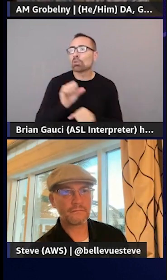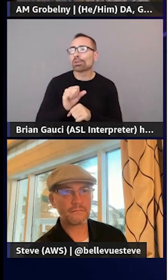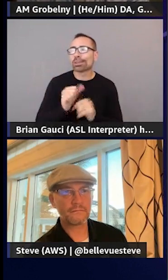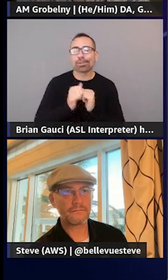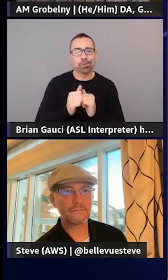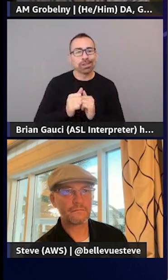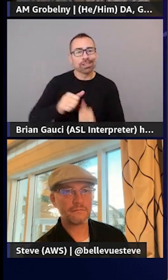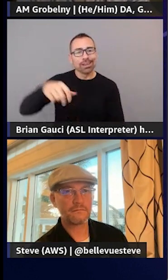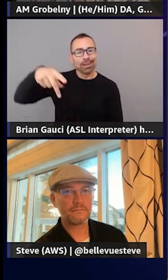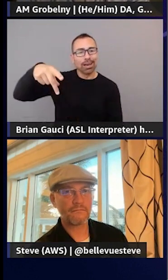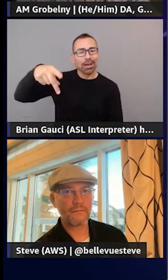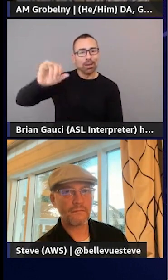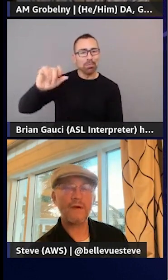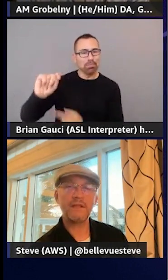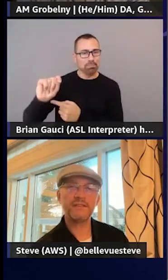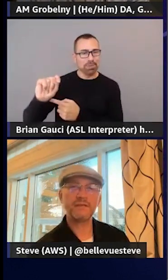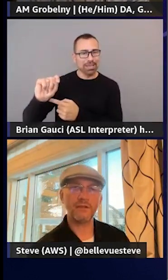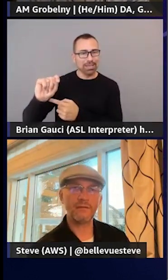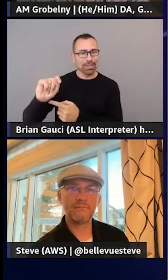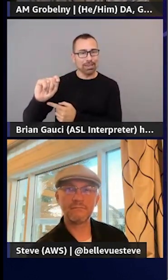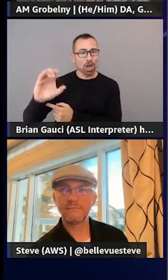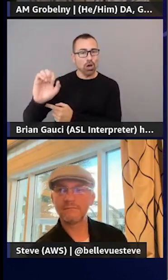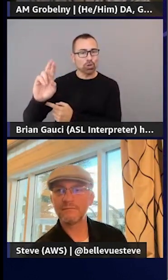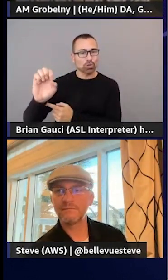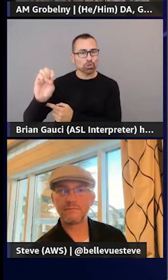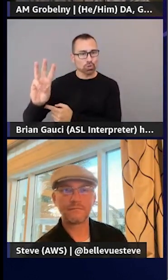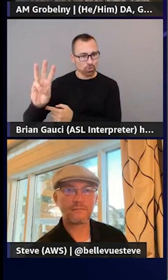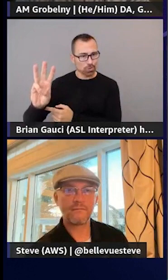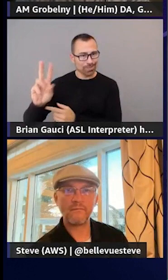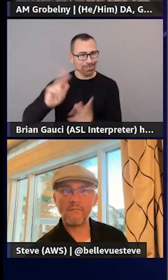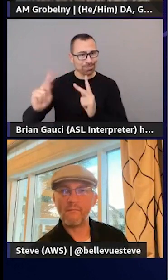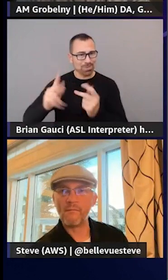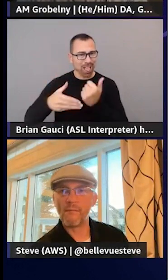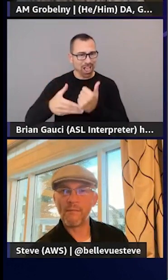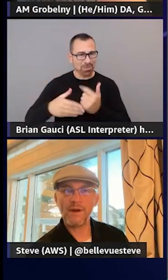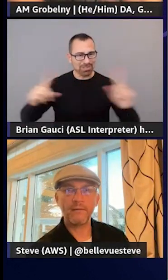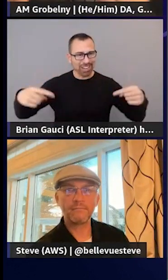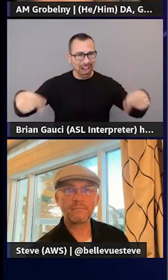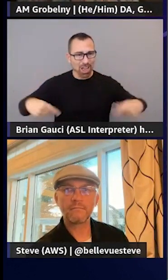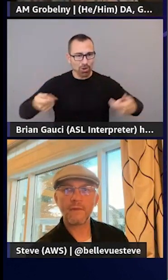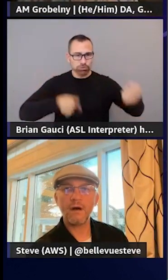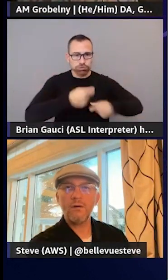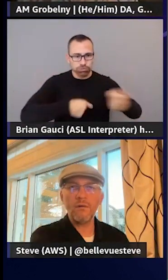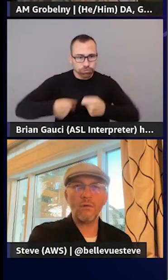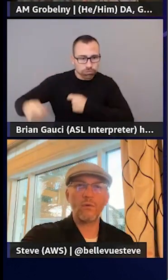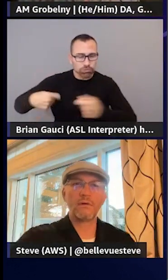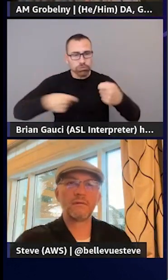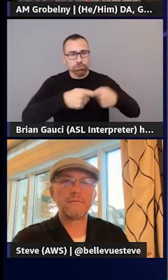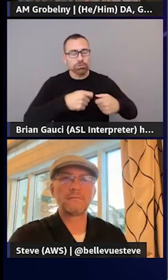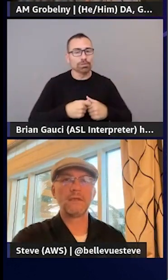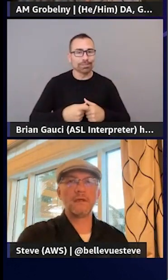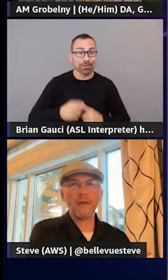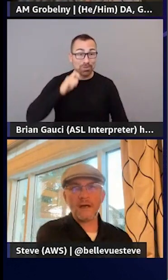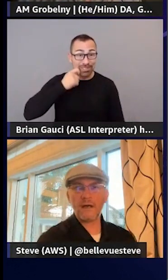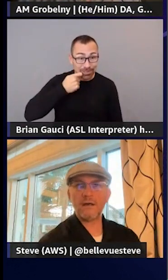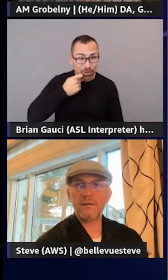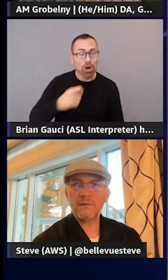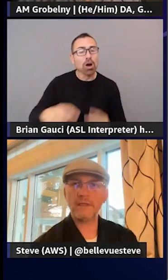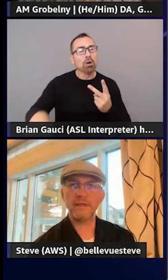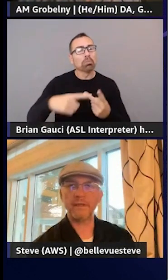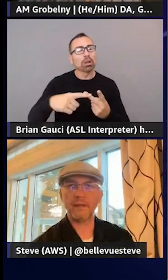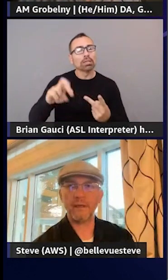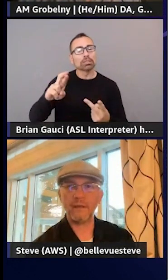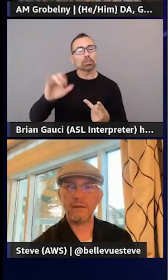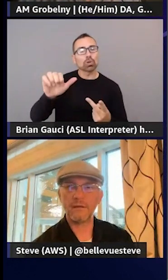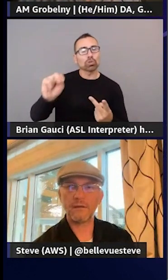pit crew and all kinds of stuff in Formula One. Cool. It was super cool. Riot Games put on one too. So yeah, there's